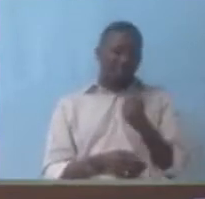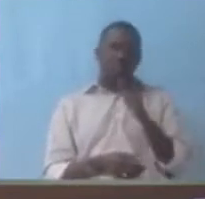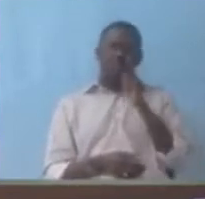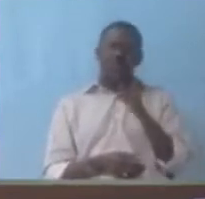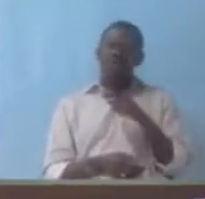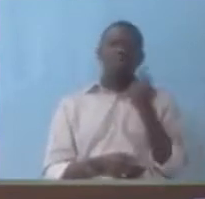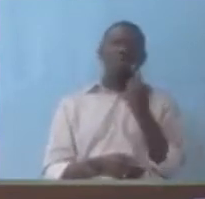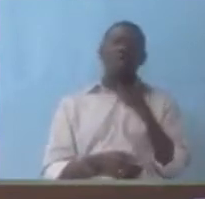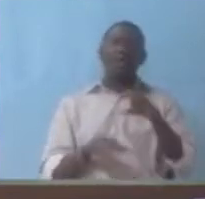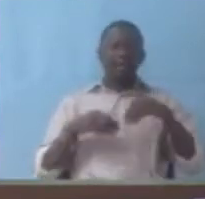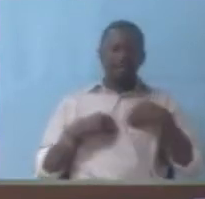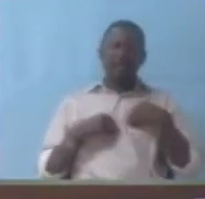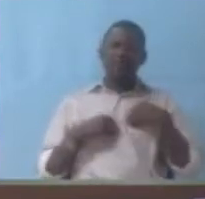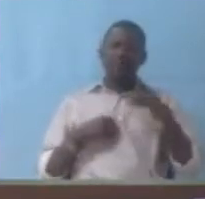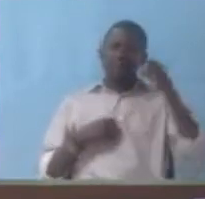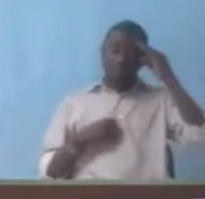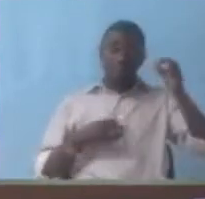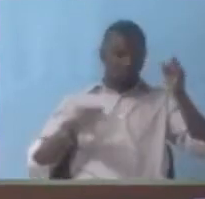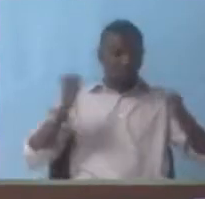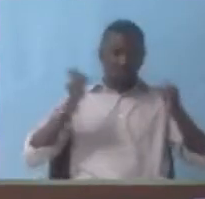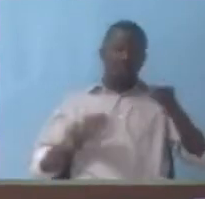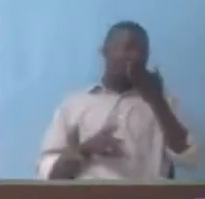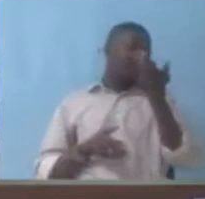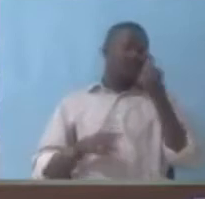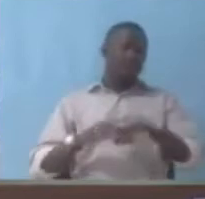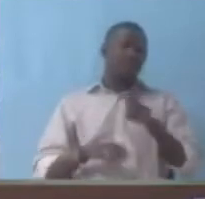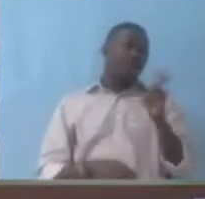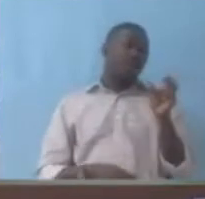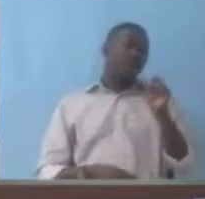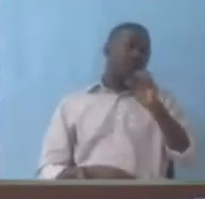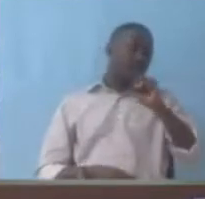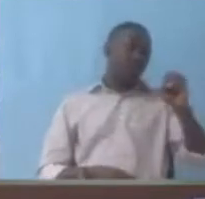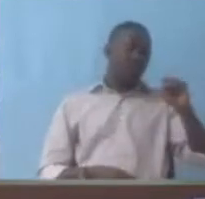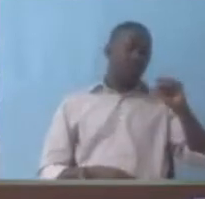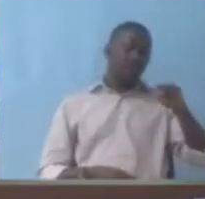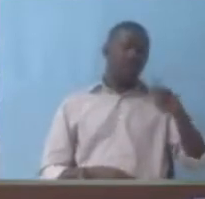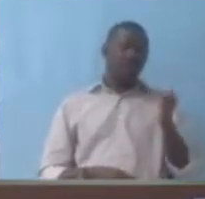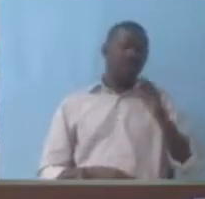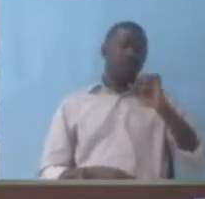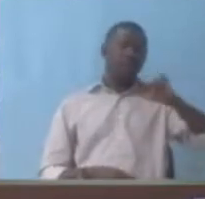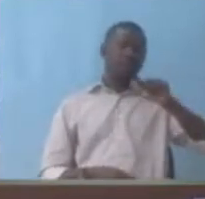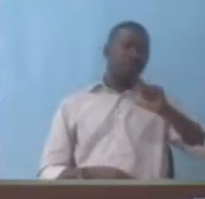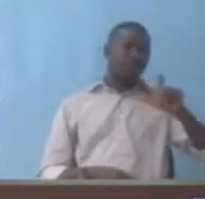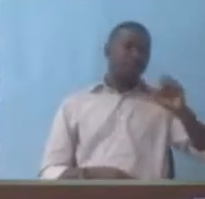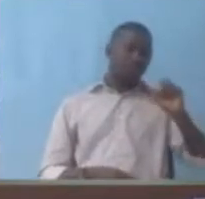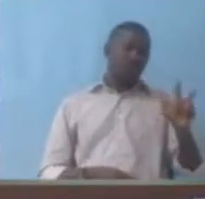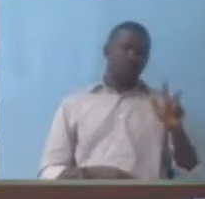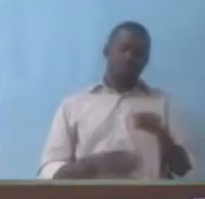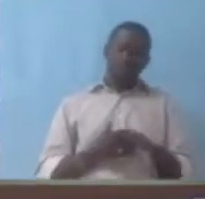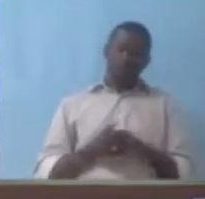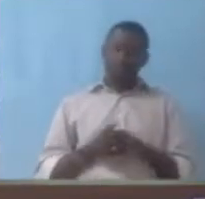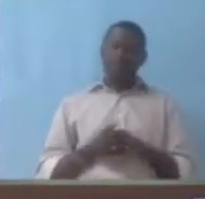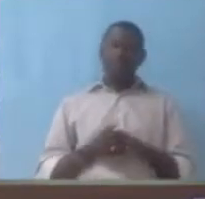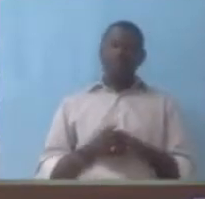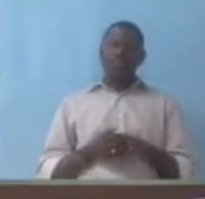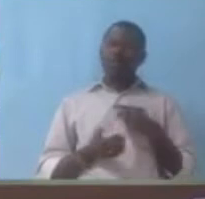nyante bulalele. Abalantale, na manke attorney general. I did not raise at that meeting the release of any other